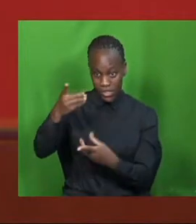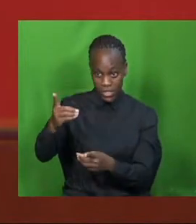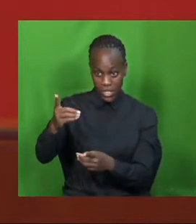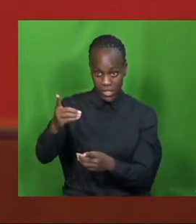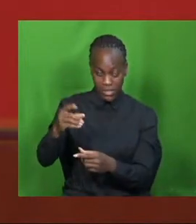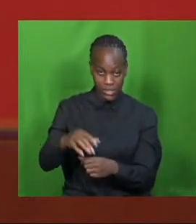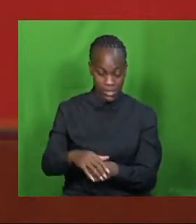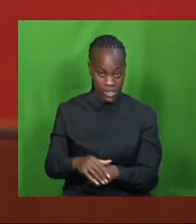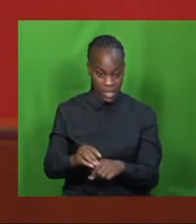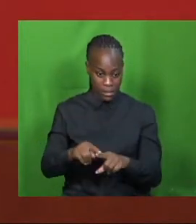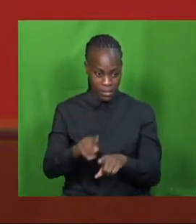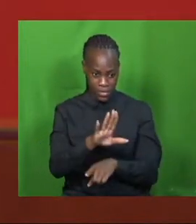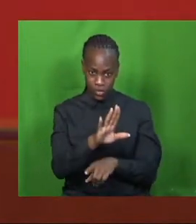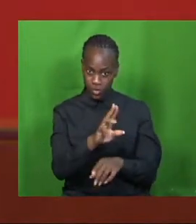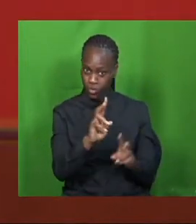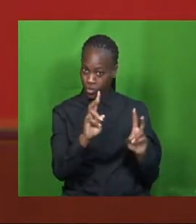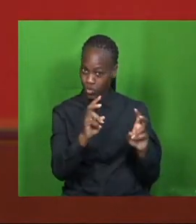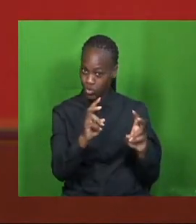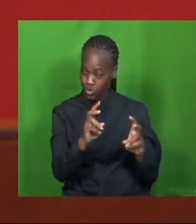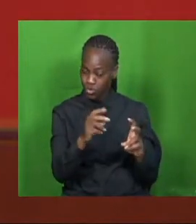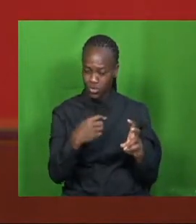Page 9.